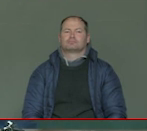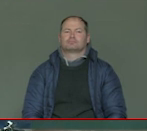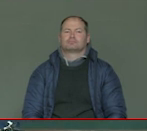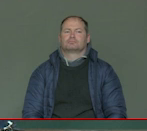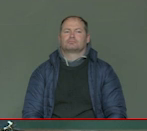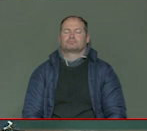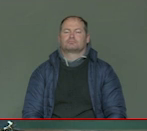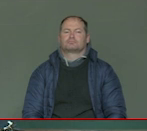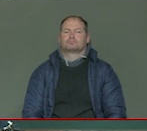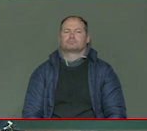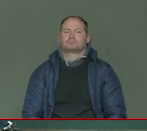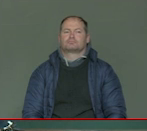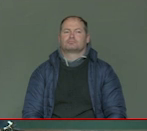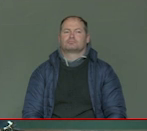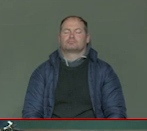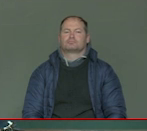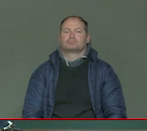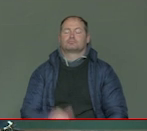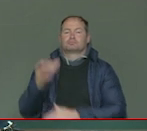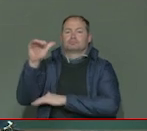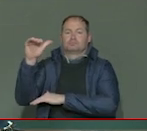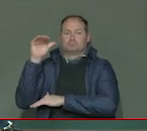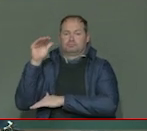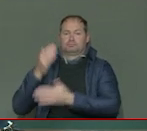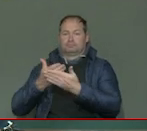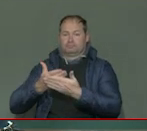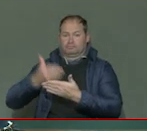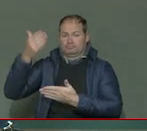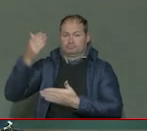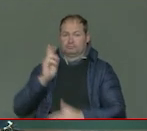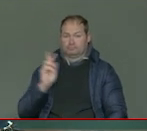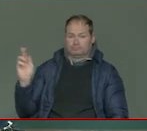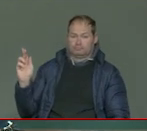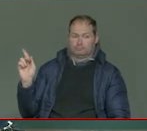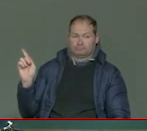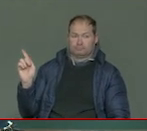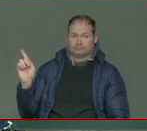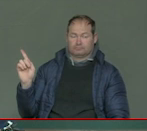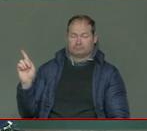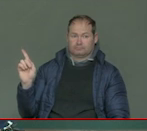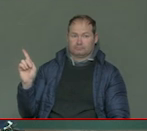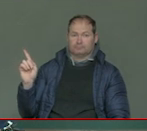37,900. That was our bank statement. That was our deposit.